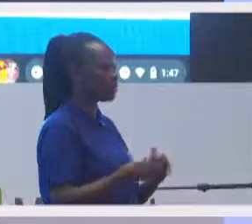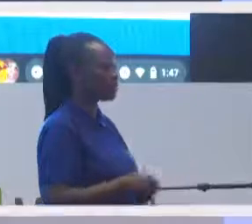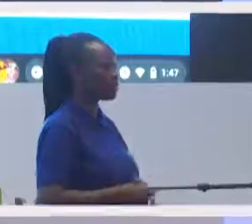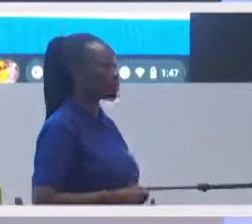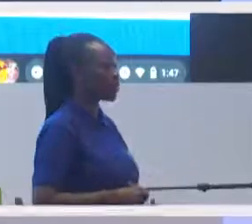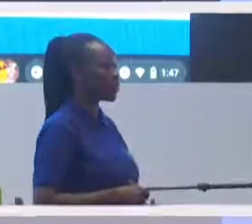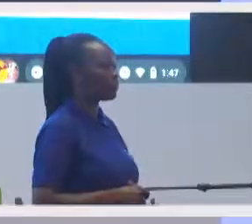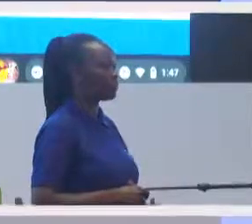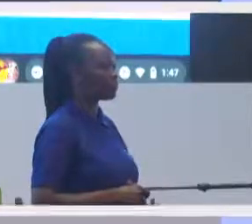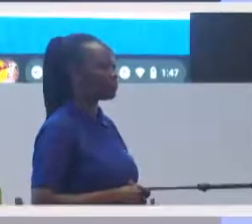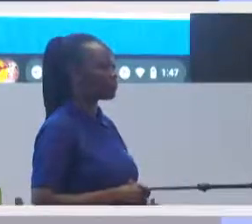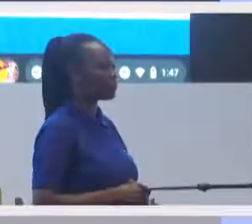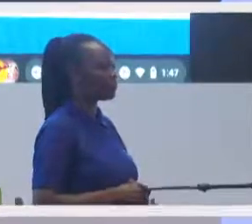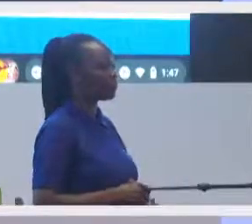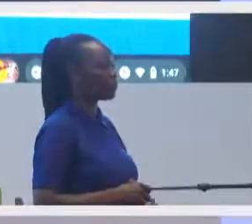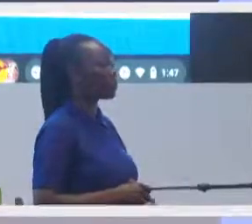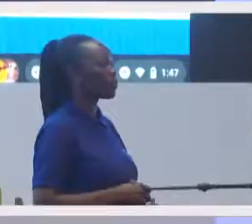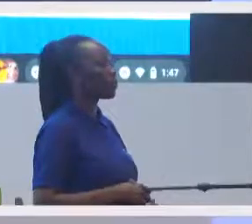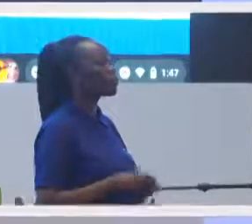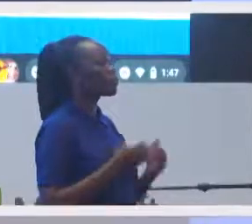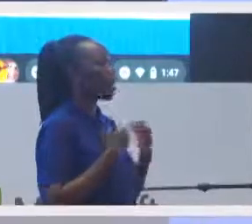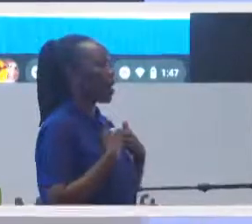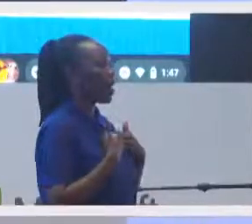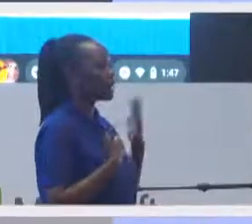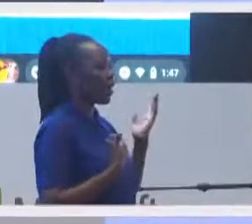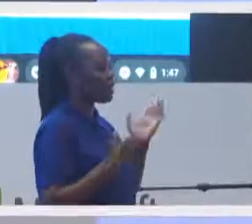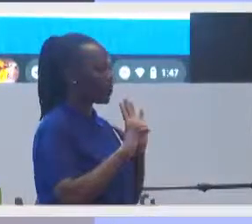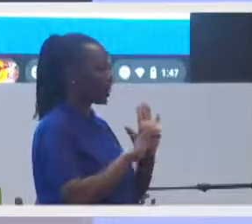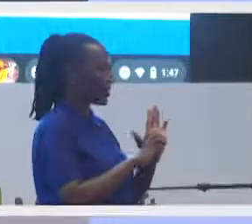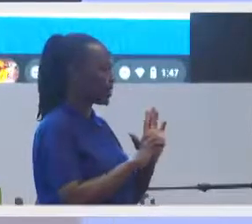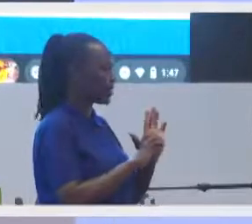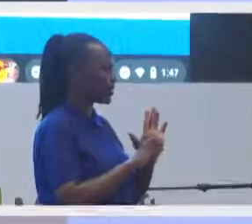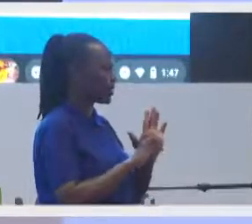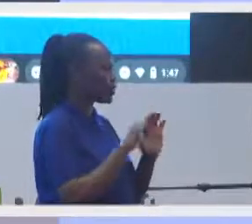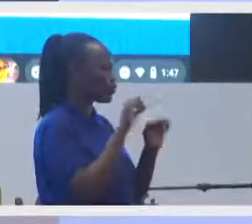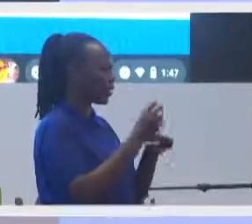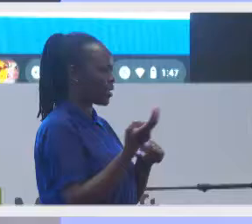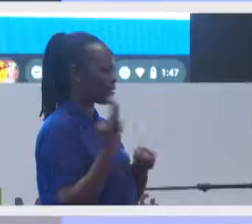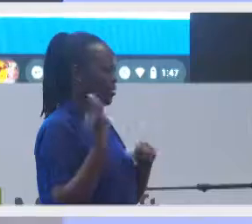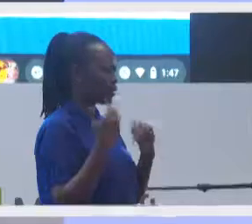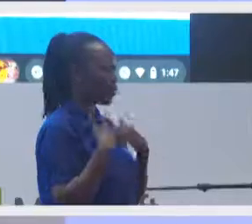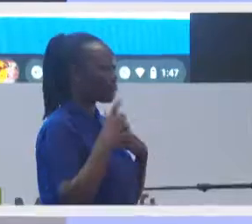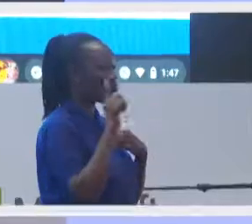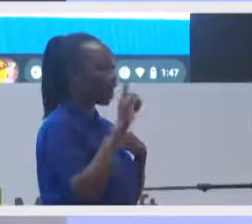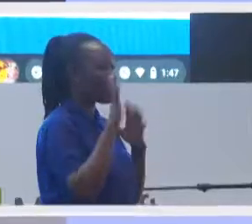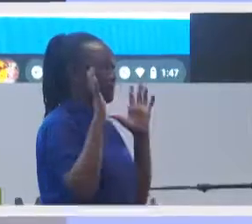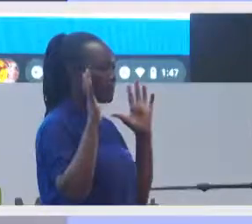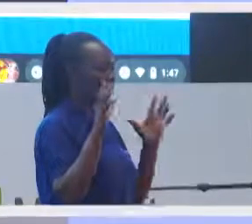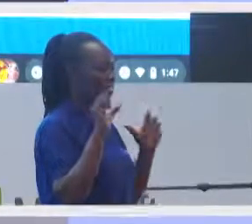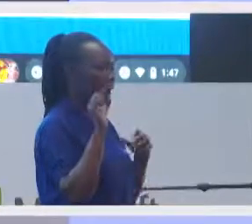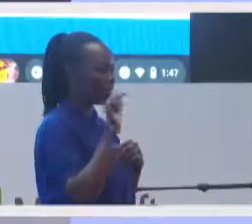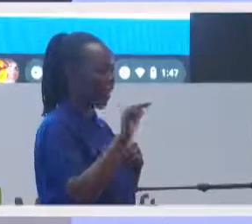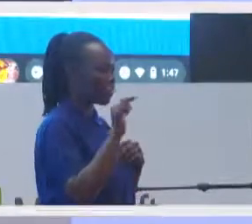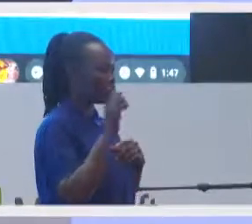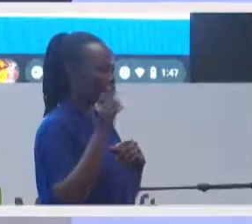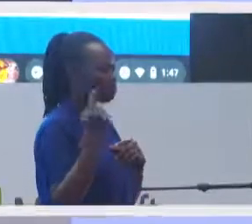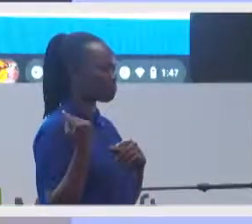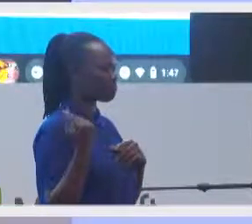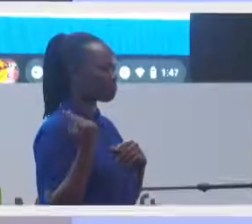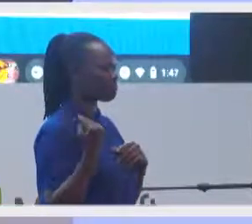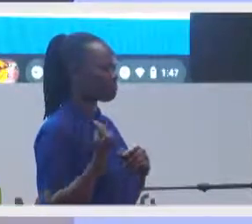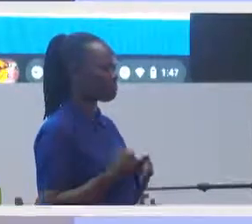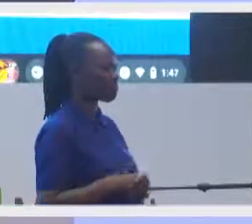your Android phone. So I have here, for instance, you can see that I have one big button here, cat videos, of